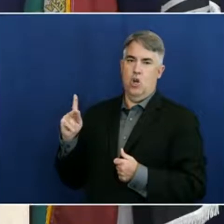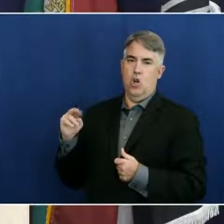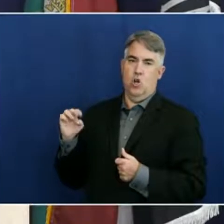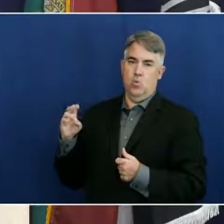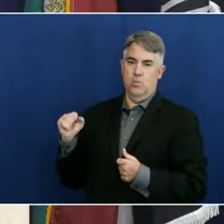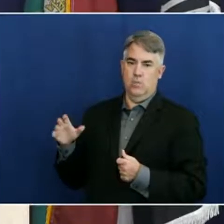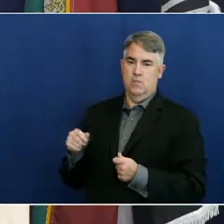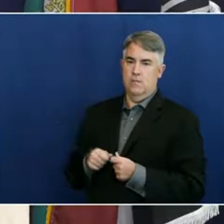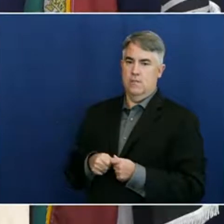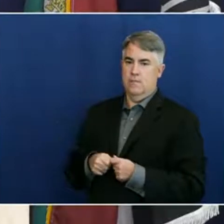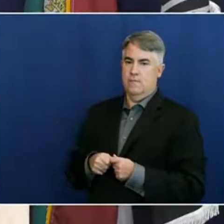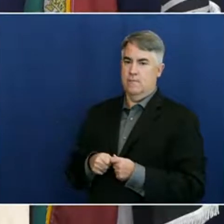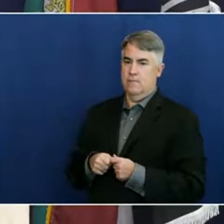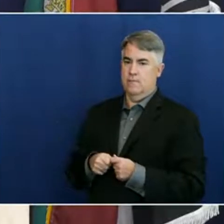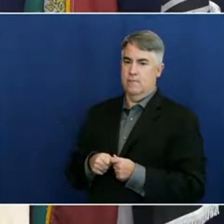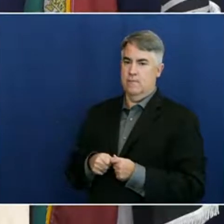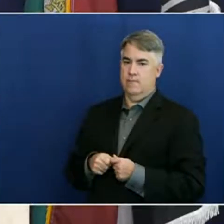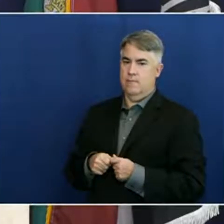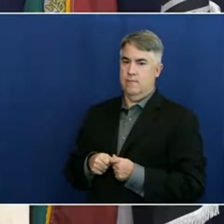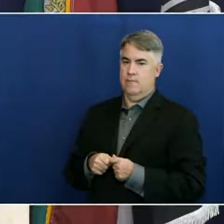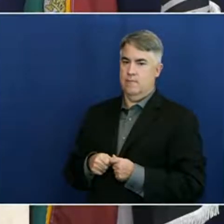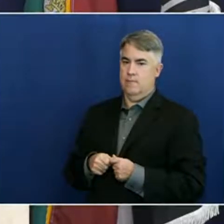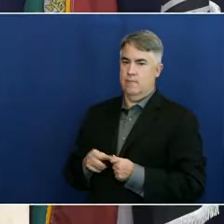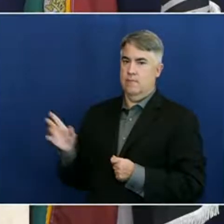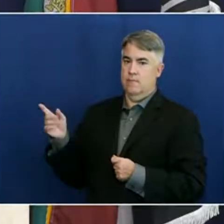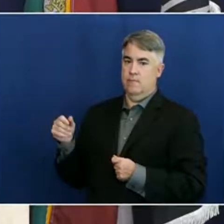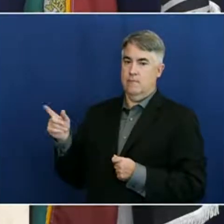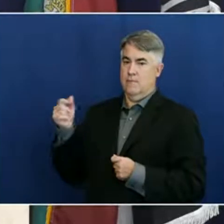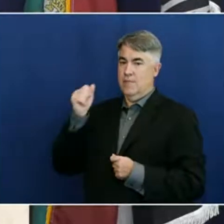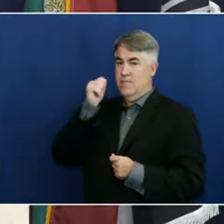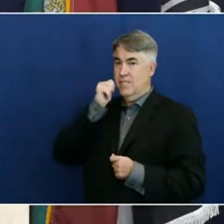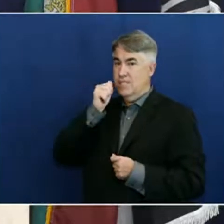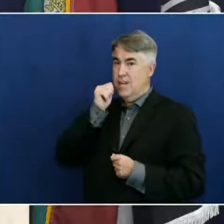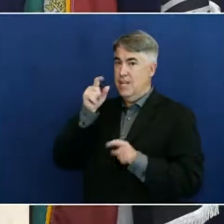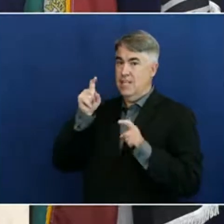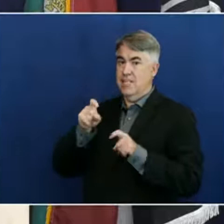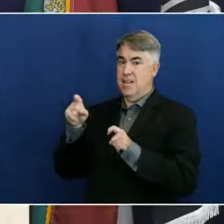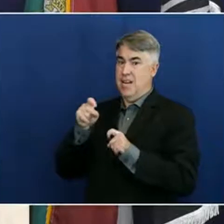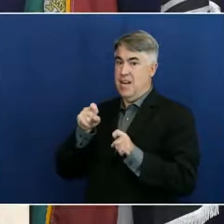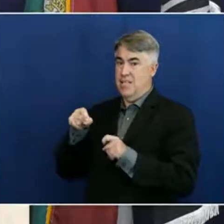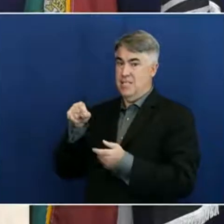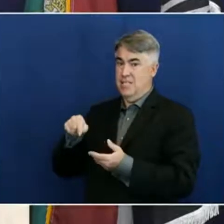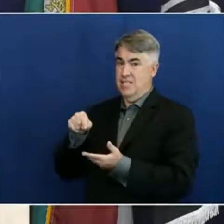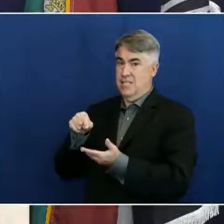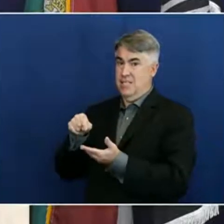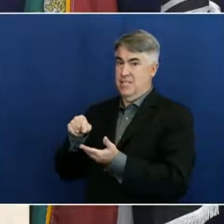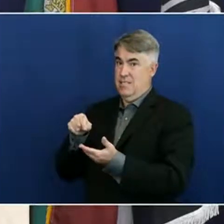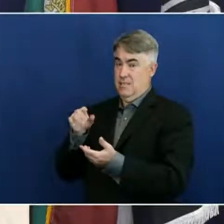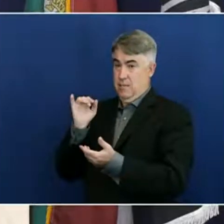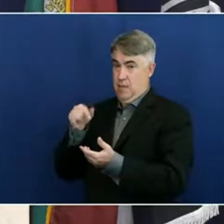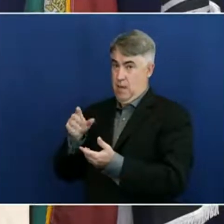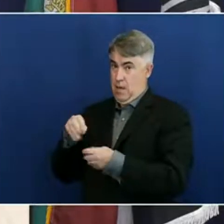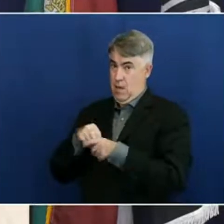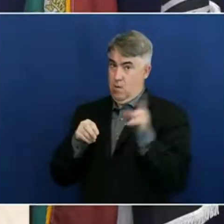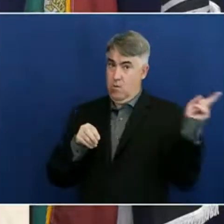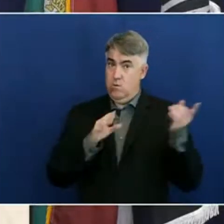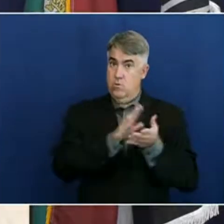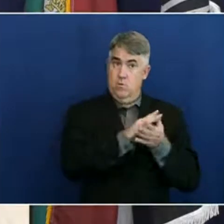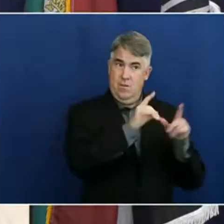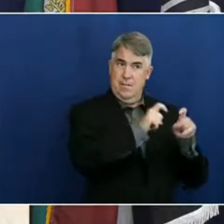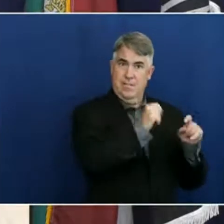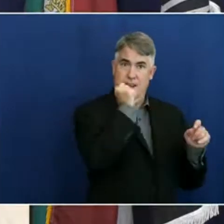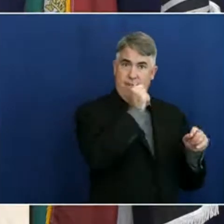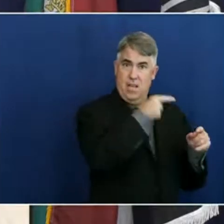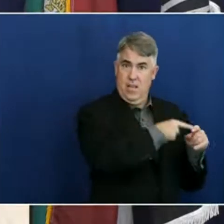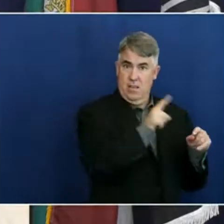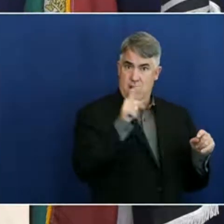and employees of businesses who get tested on a regular basis? Yeah, thank you for the question. The daily testing numbers include every PCR